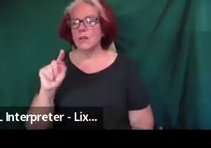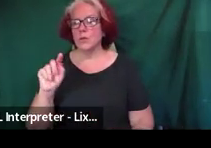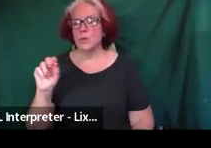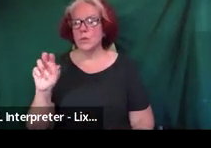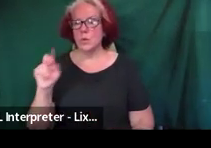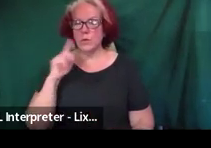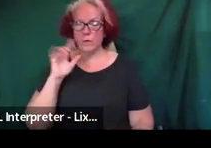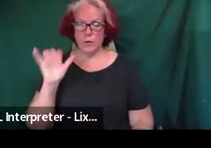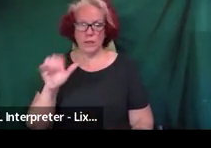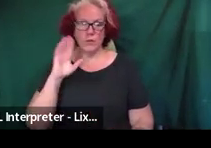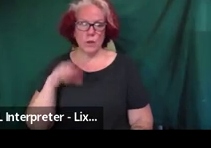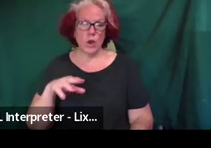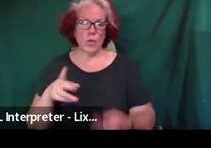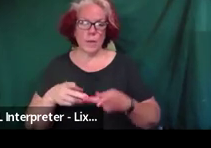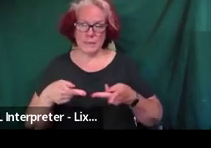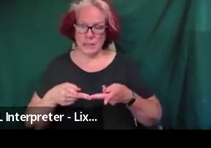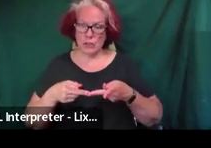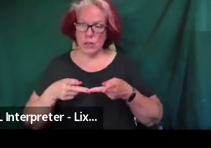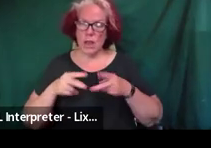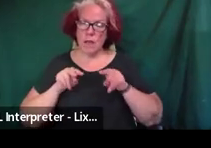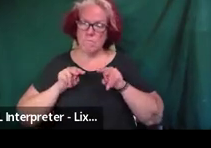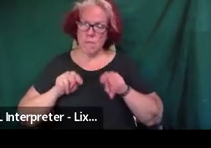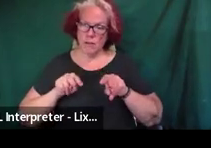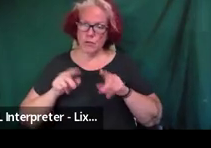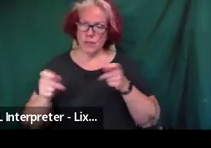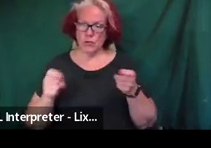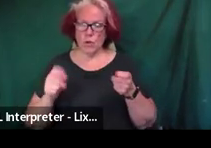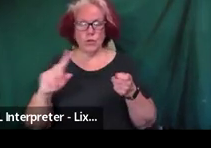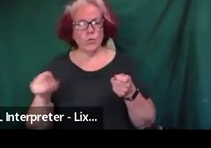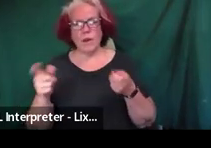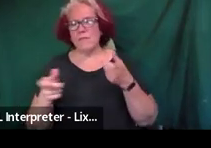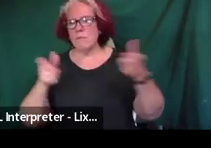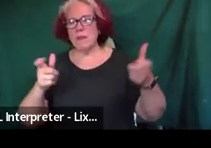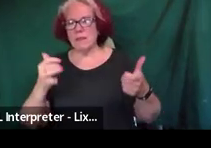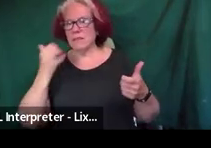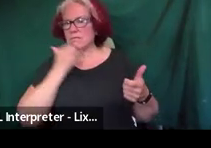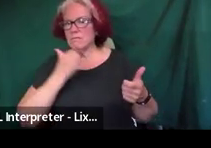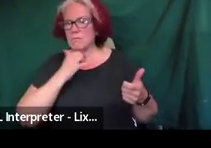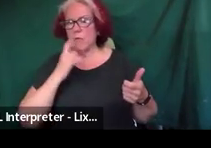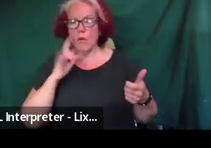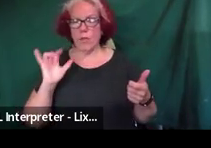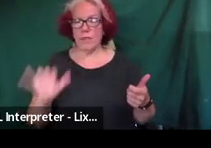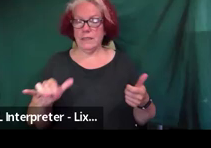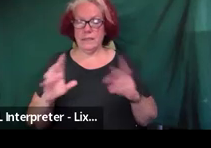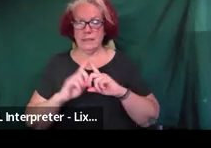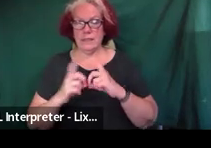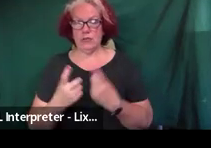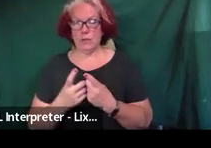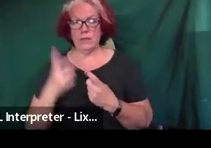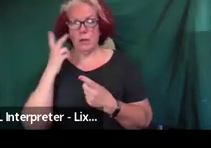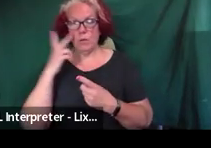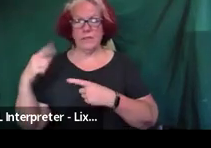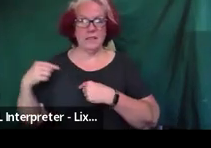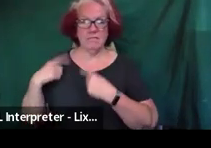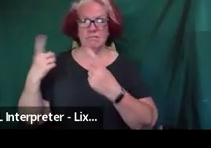position monitoring control has been one of the biggest Achilles heels, so to speak, for the district that we've seen over the